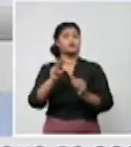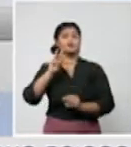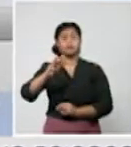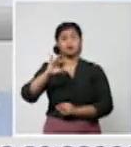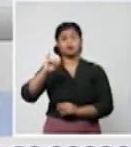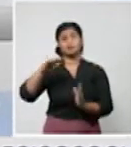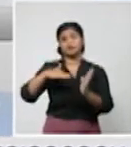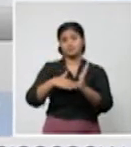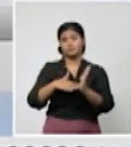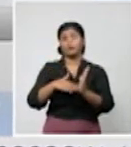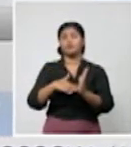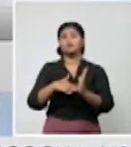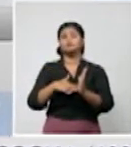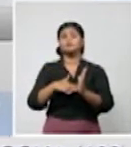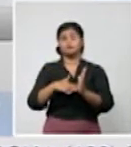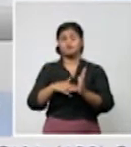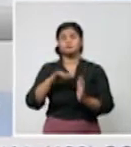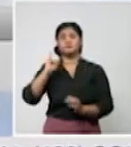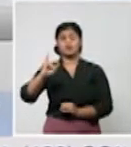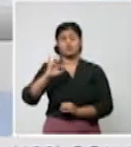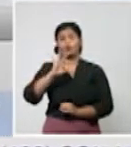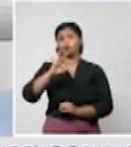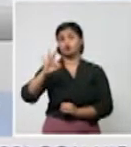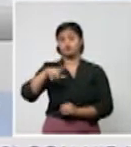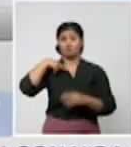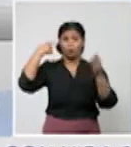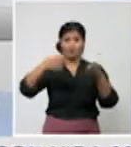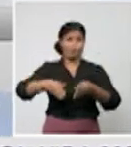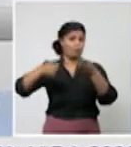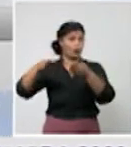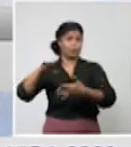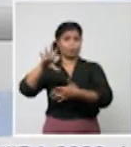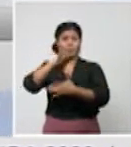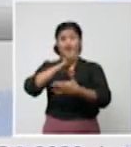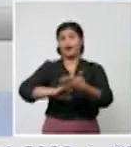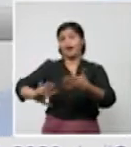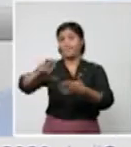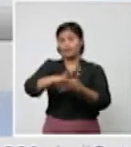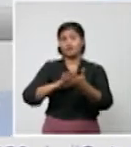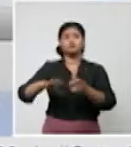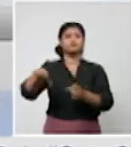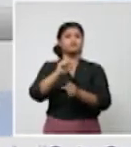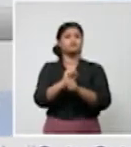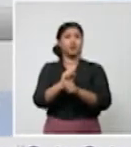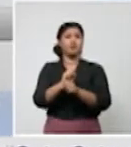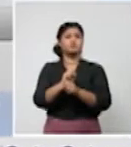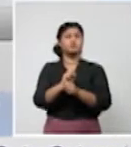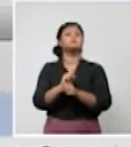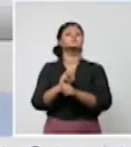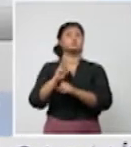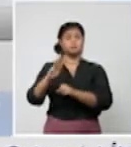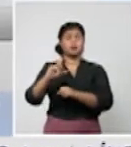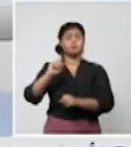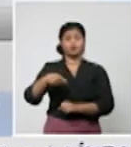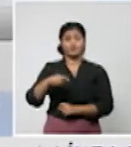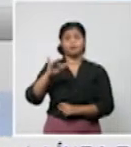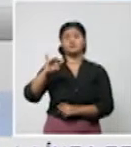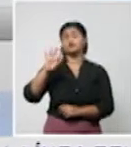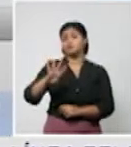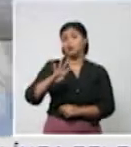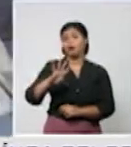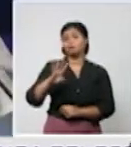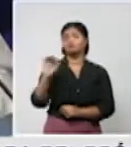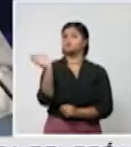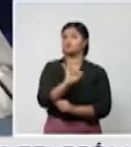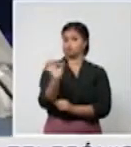365,388 fatalities, for a mortality rate of 4.74%. Lilia will help us show a chart created with the